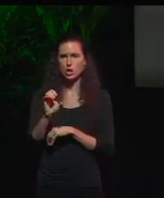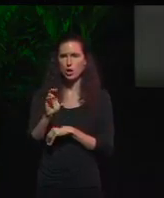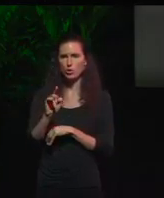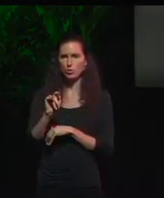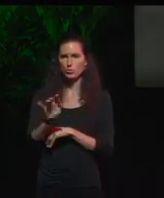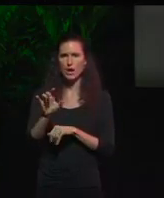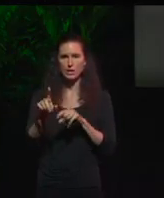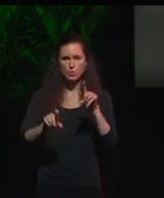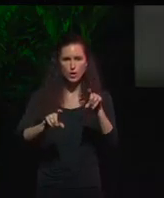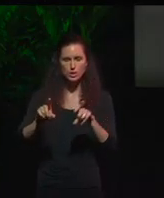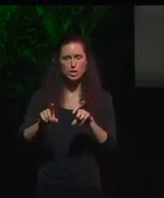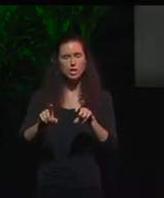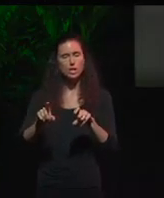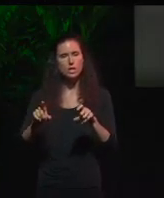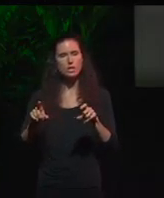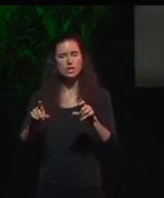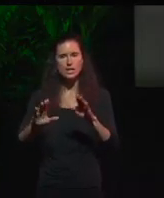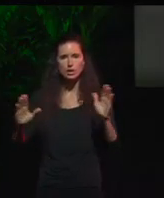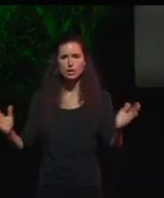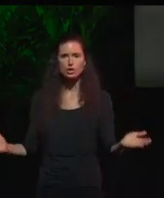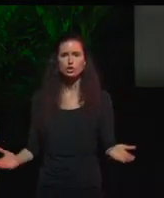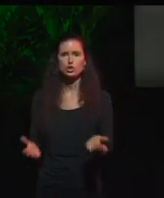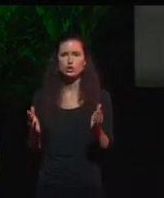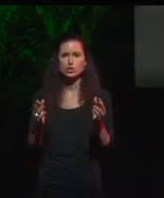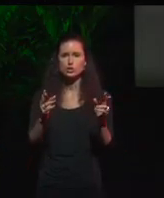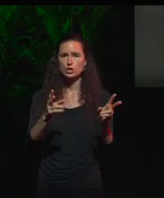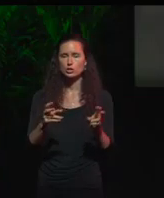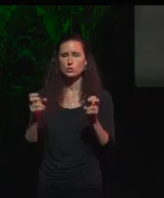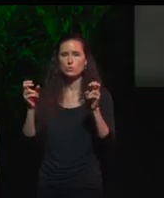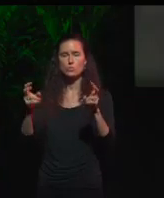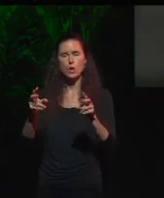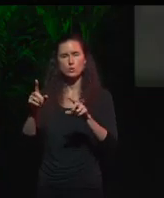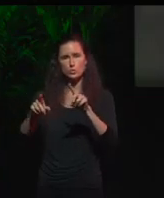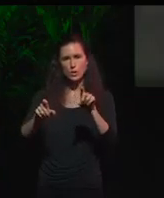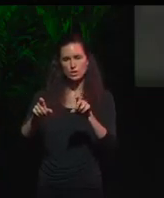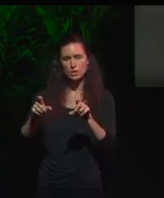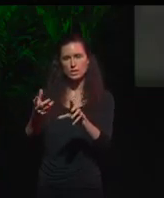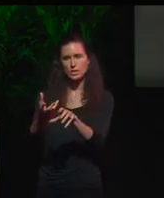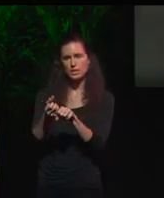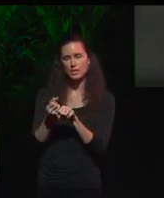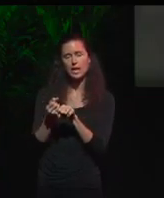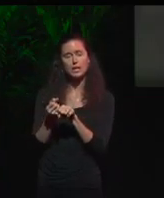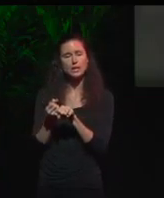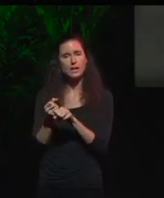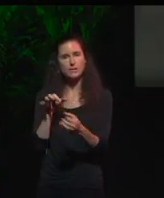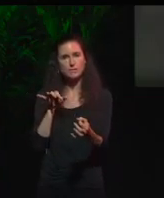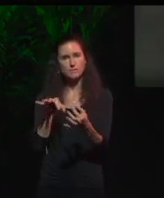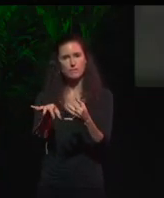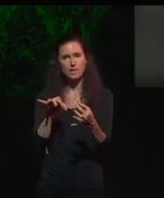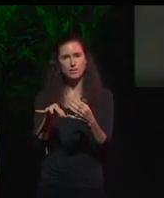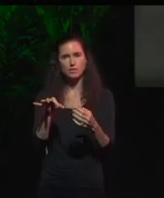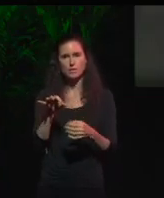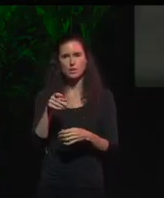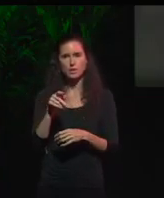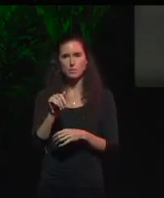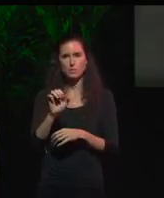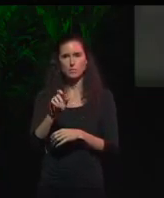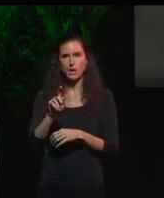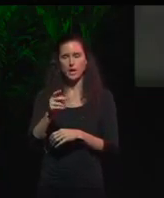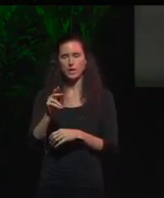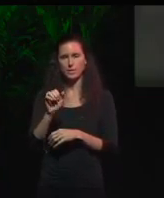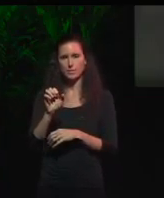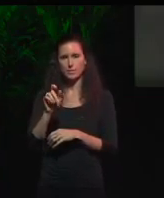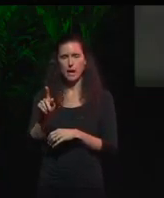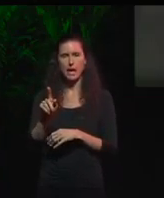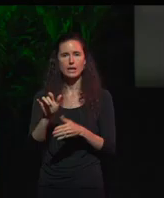are challenged to post thoughtful questions and responses, receiving instant feedback on the quality of their post via PACBACK's curiosity score.